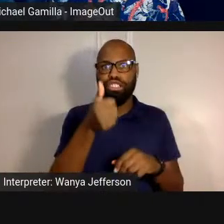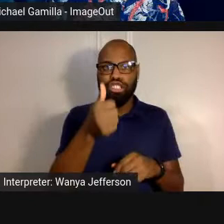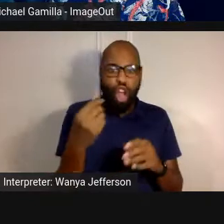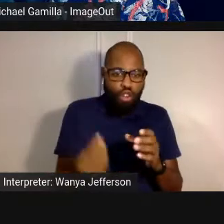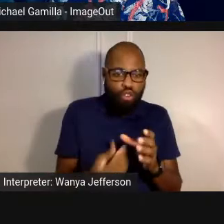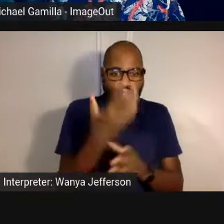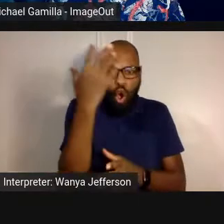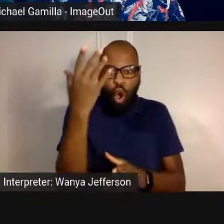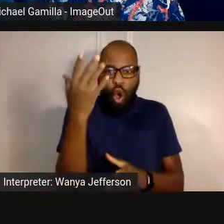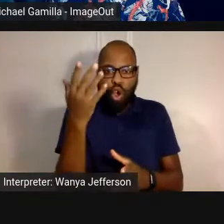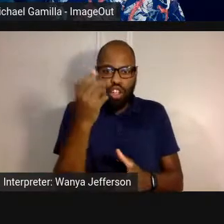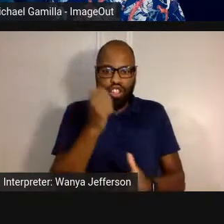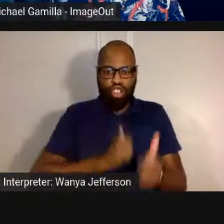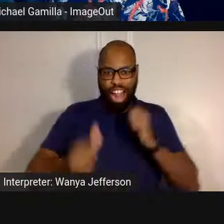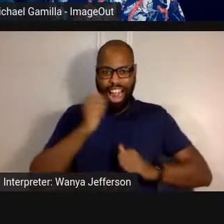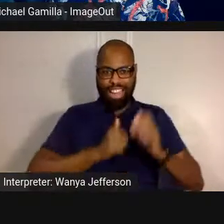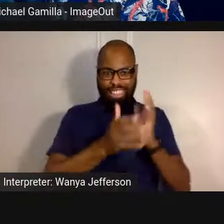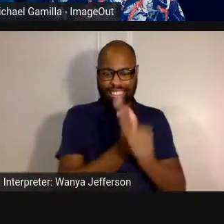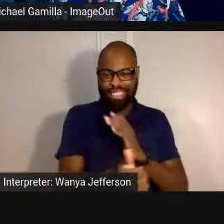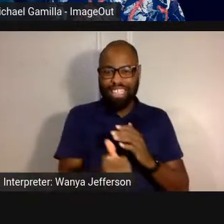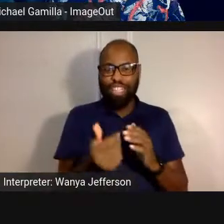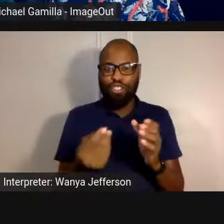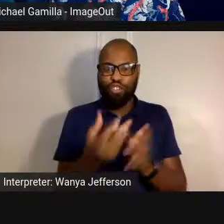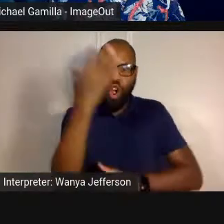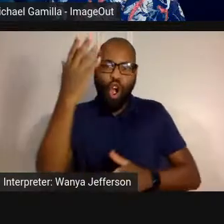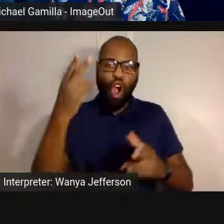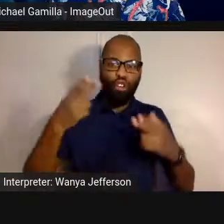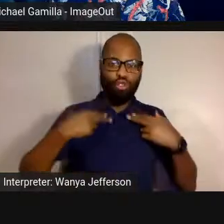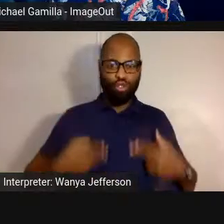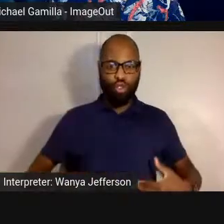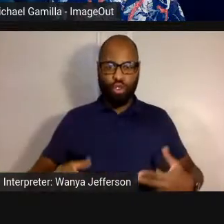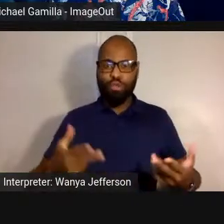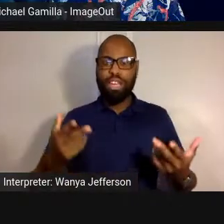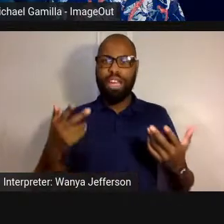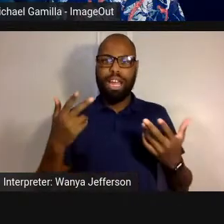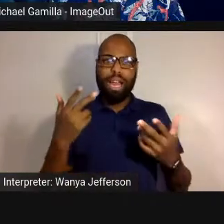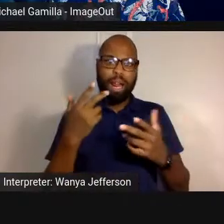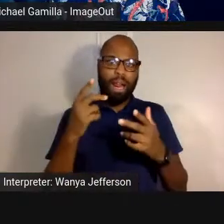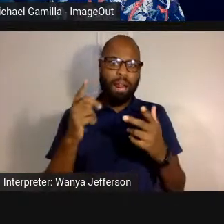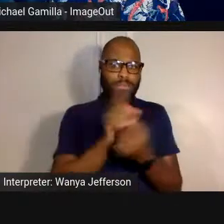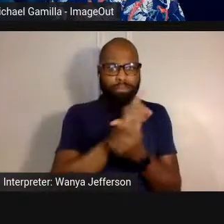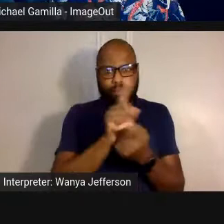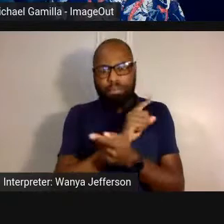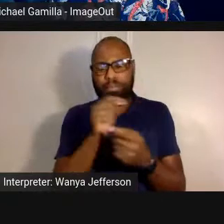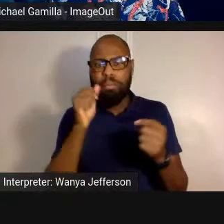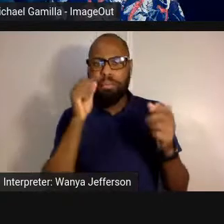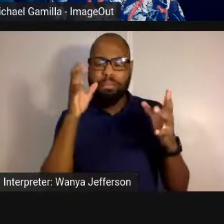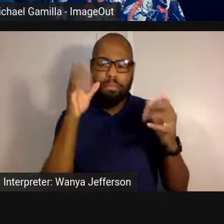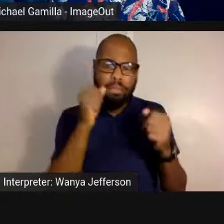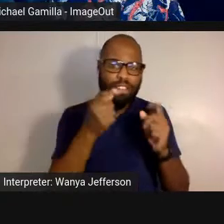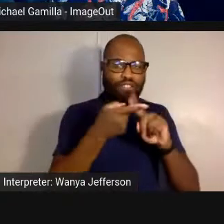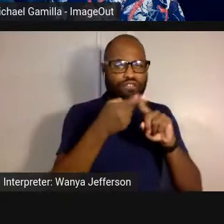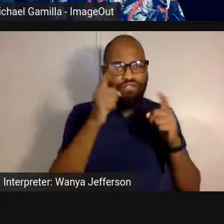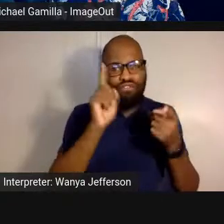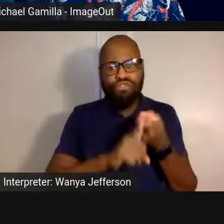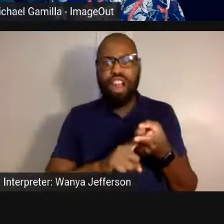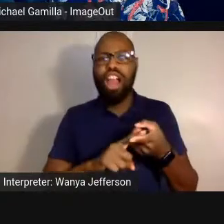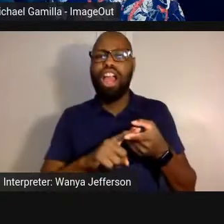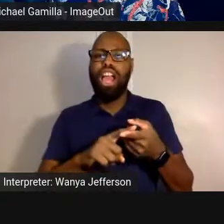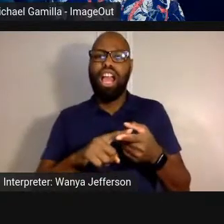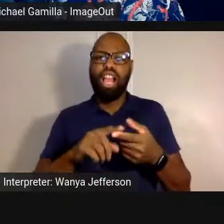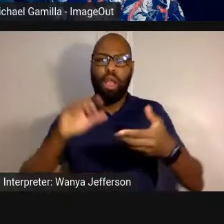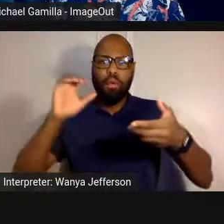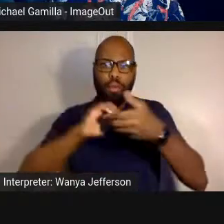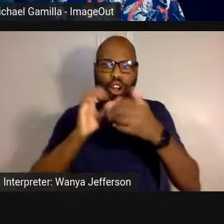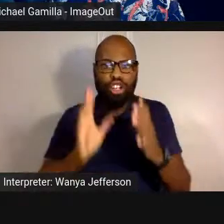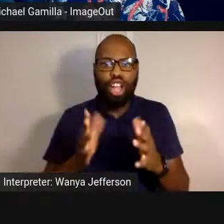being. And I think this film left me amazing friends, amazing partners with whom I would really love to keep